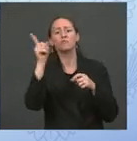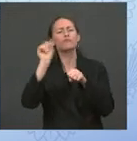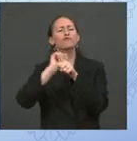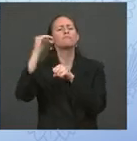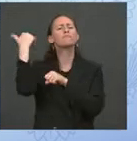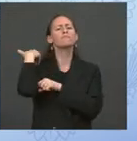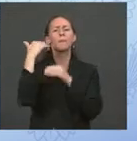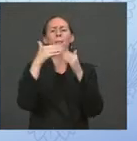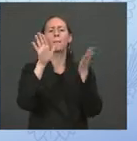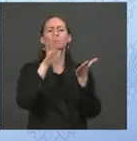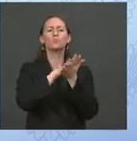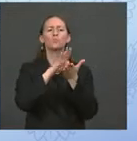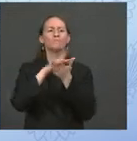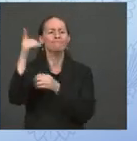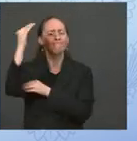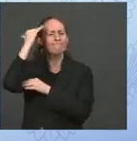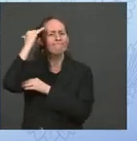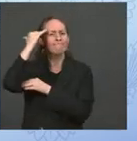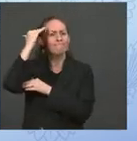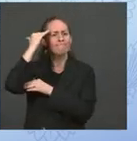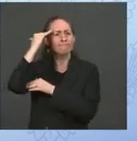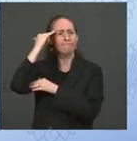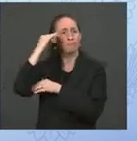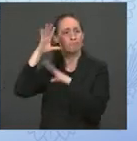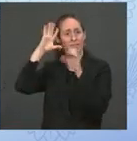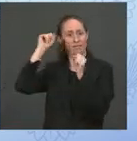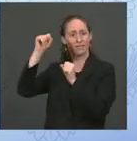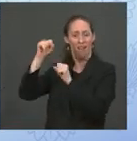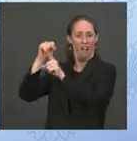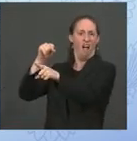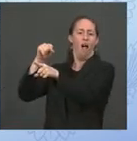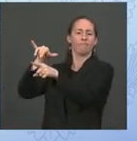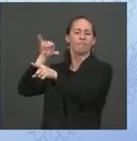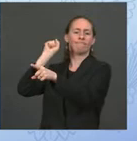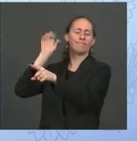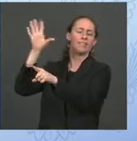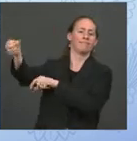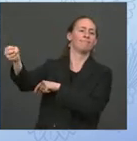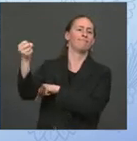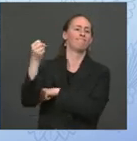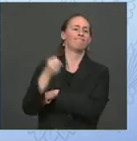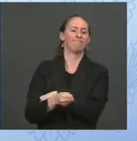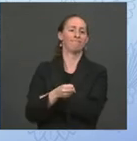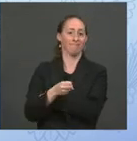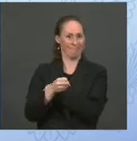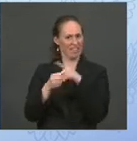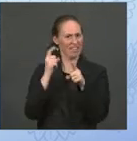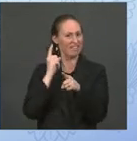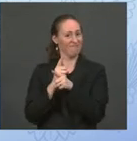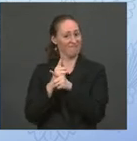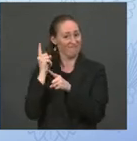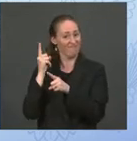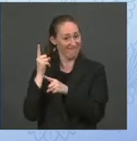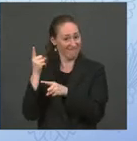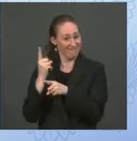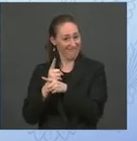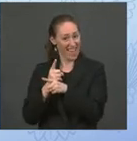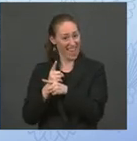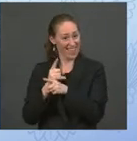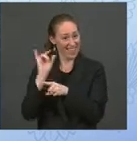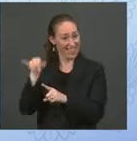classroom. And he found that in you. Right, Randy? Right, Becky? Was our